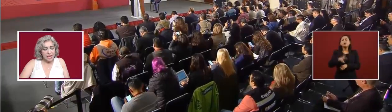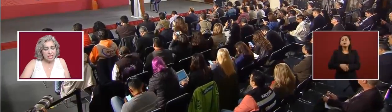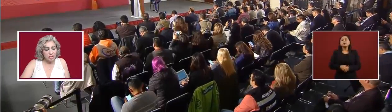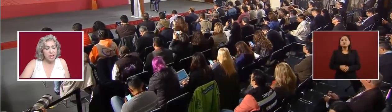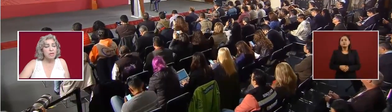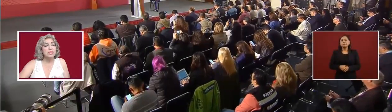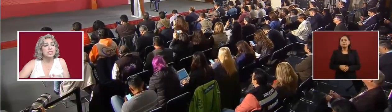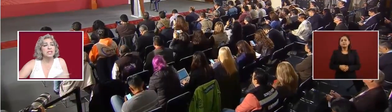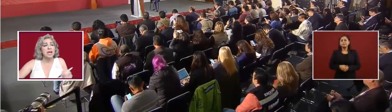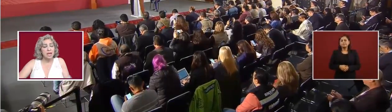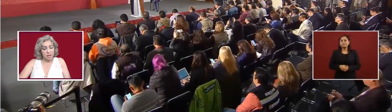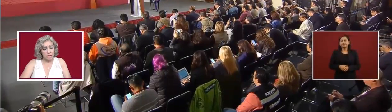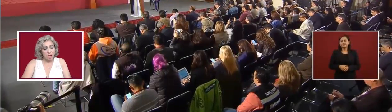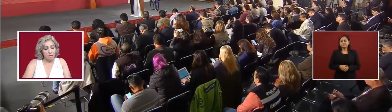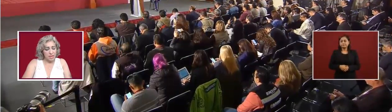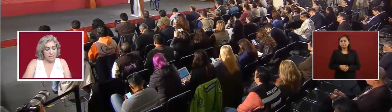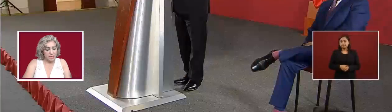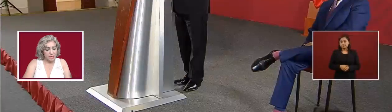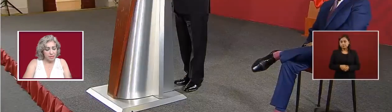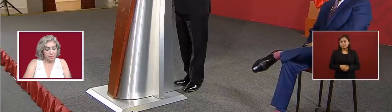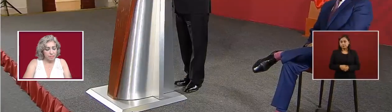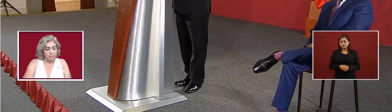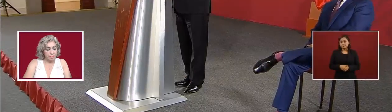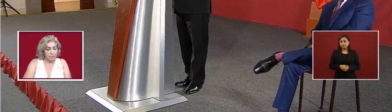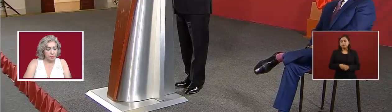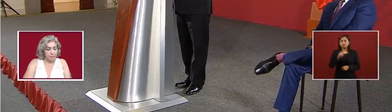And, yesterday, was, commenting.